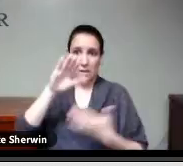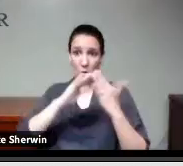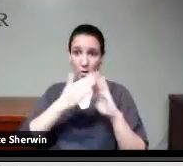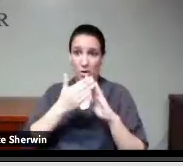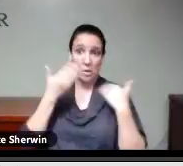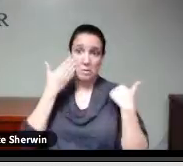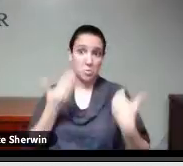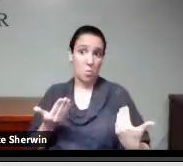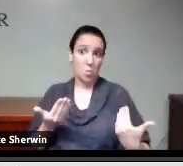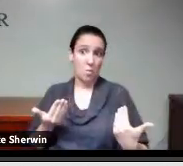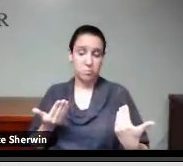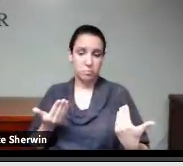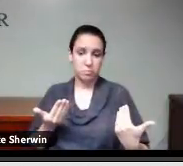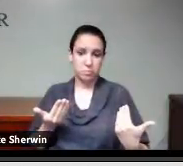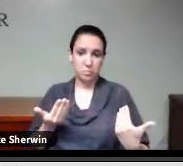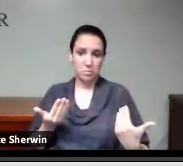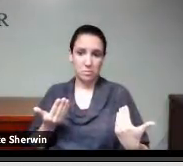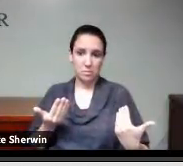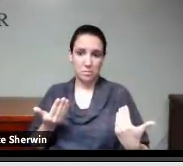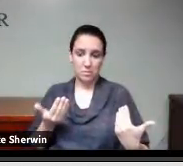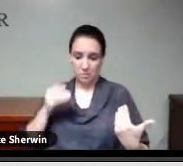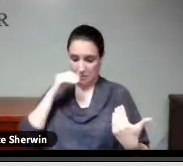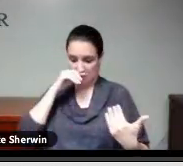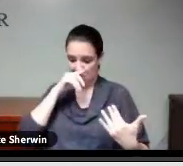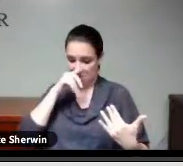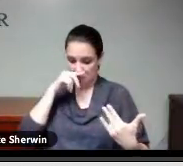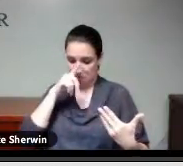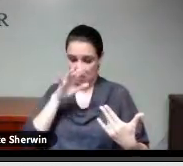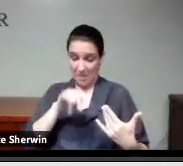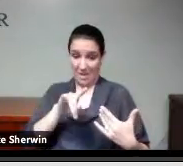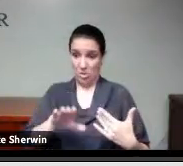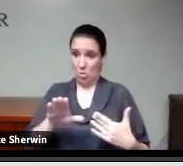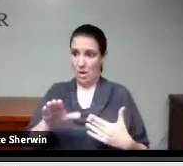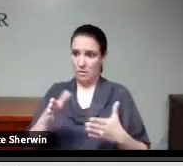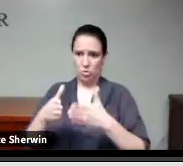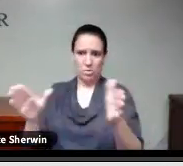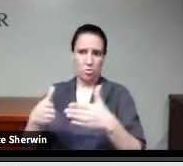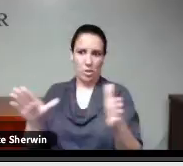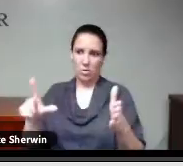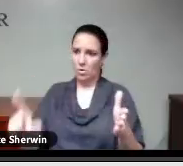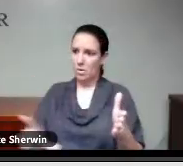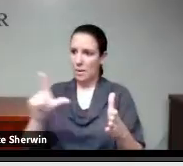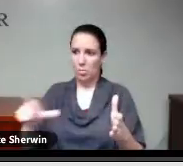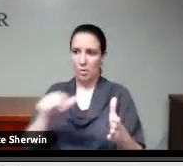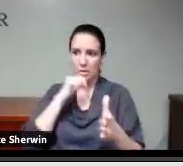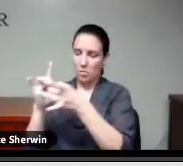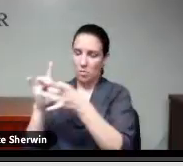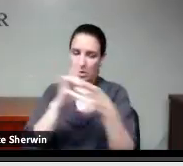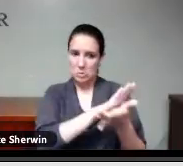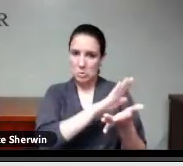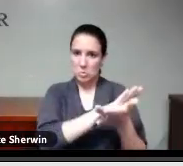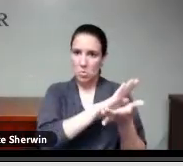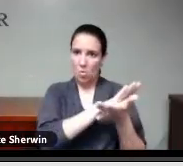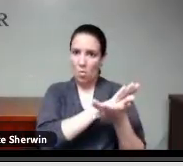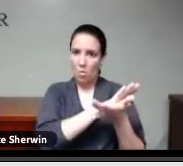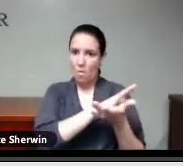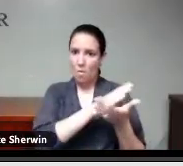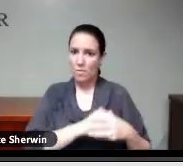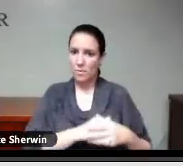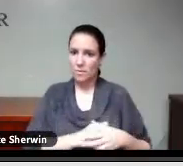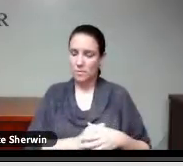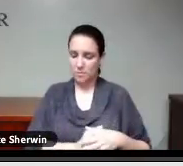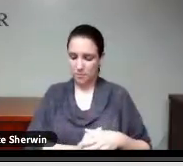know that you are there, that you're a library that's really there to serve the adult